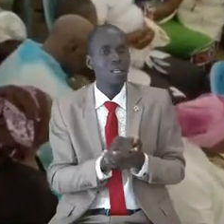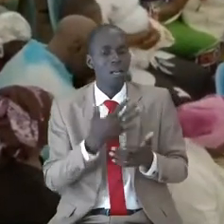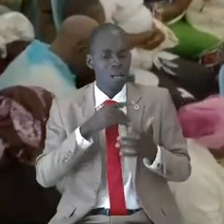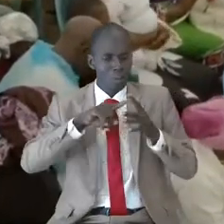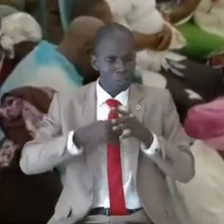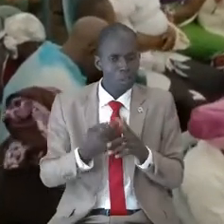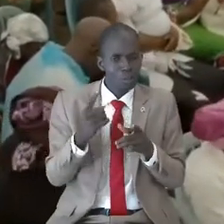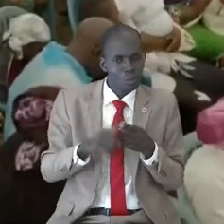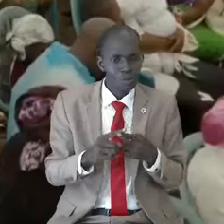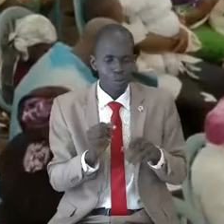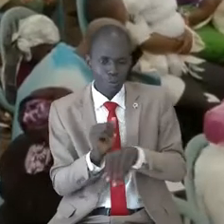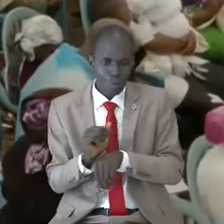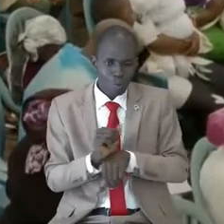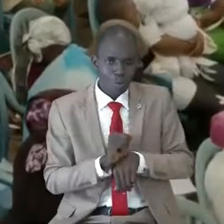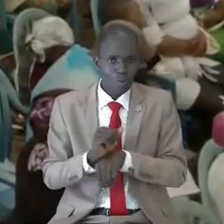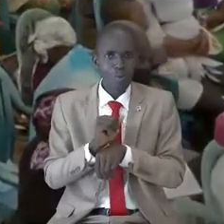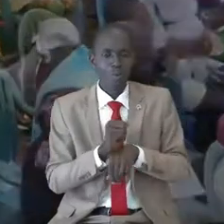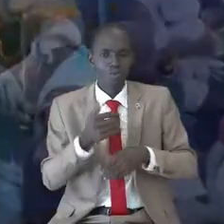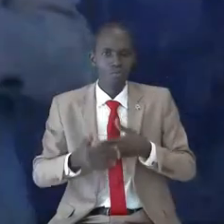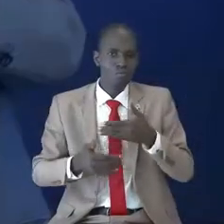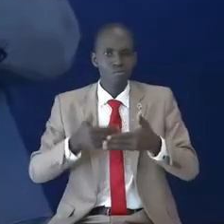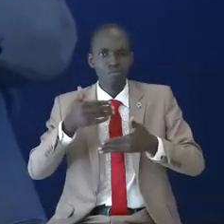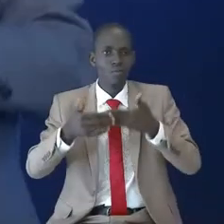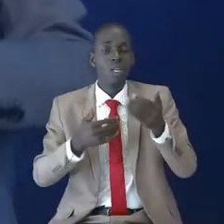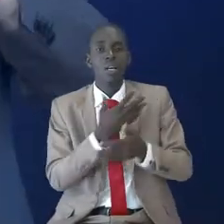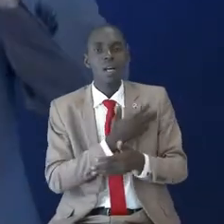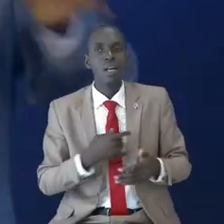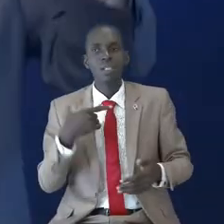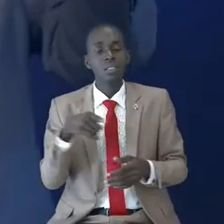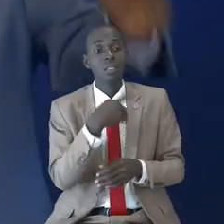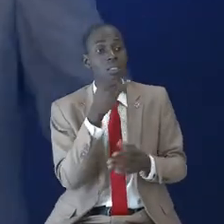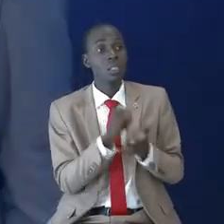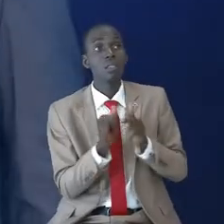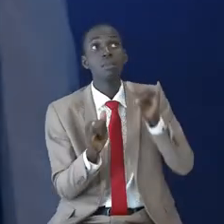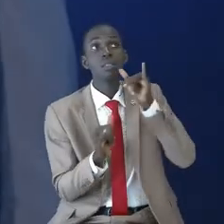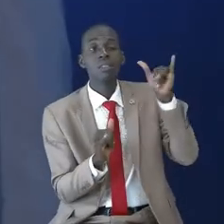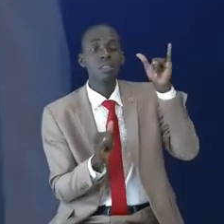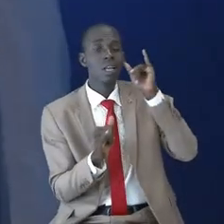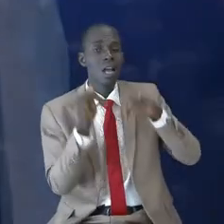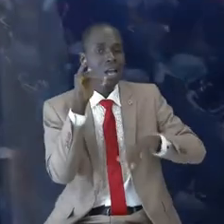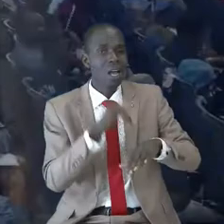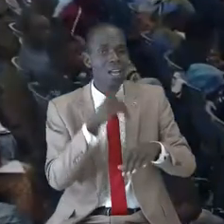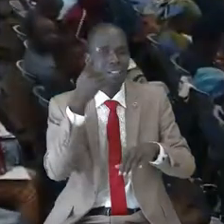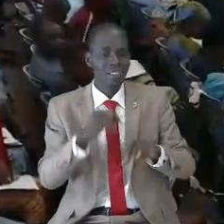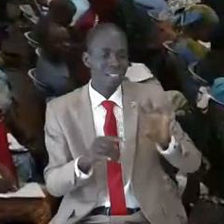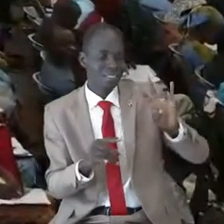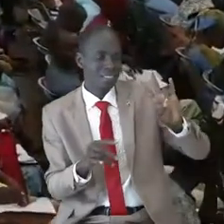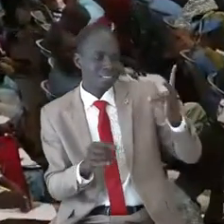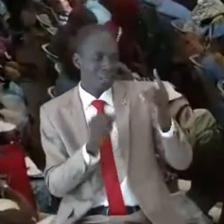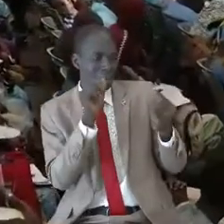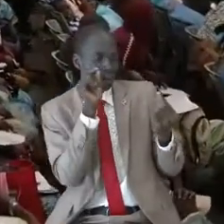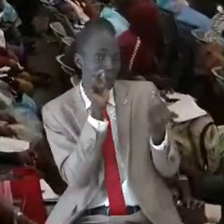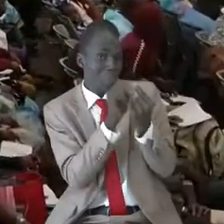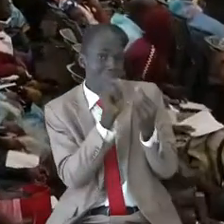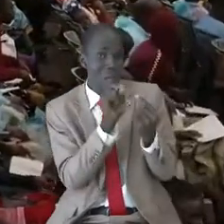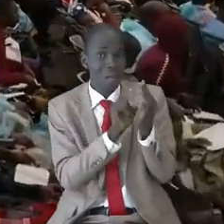amend, and then he'll amend gradually. And he said, yesterday at the seventh hour, the